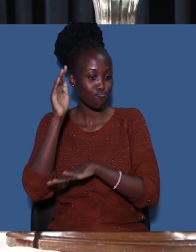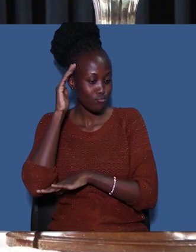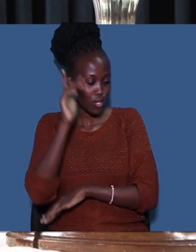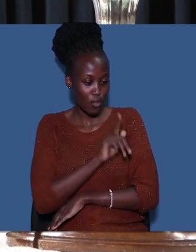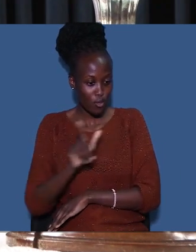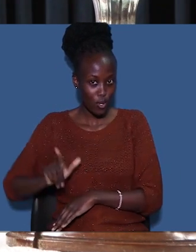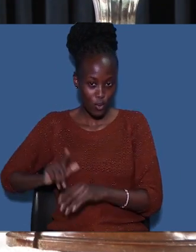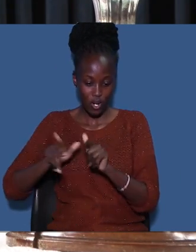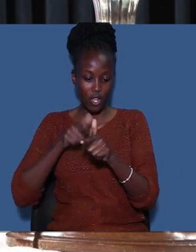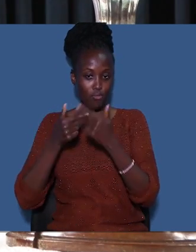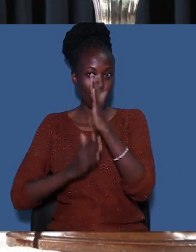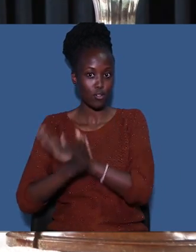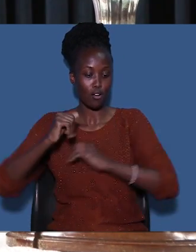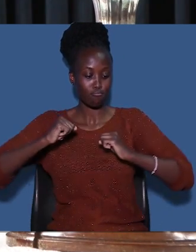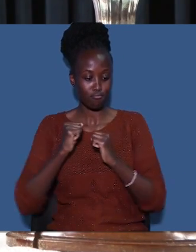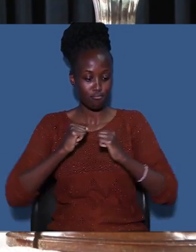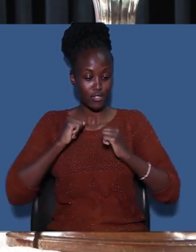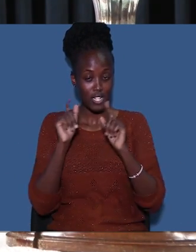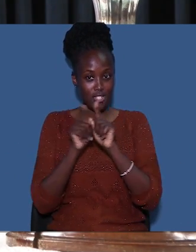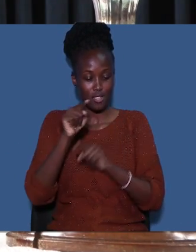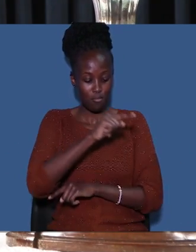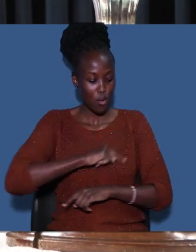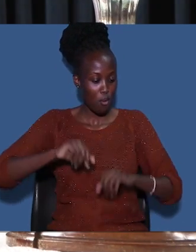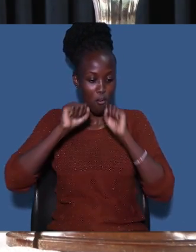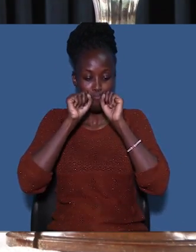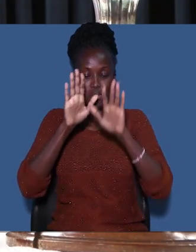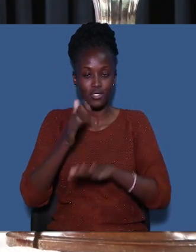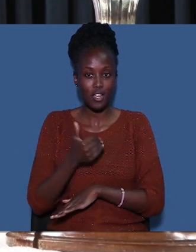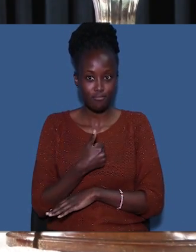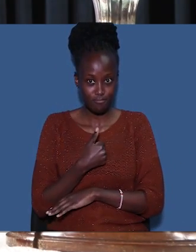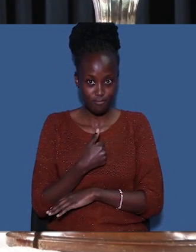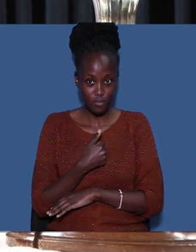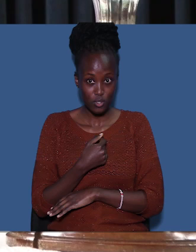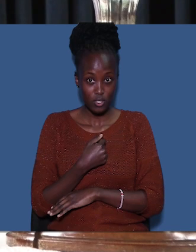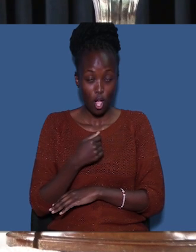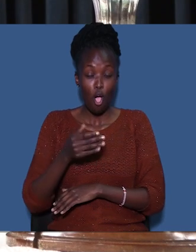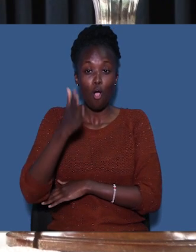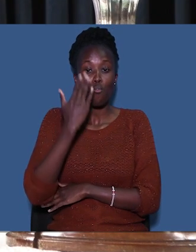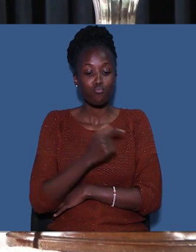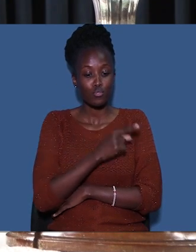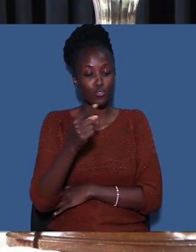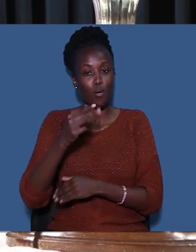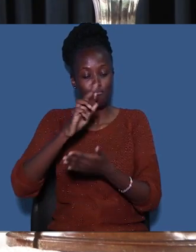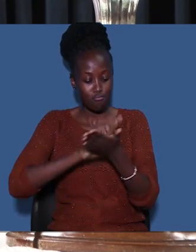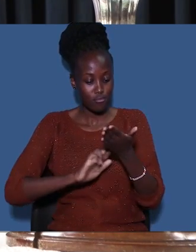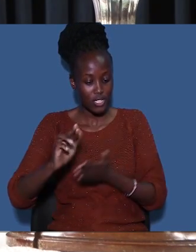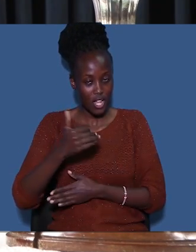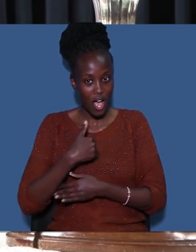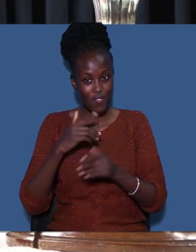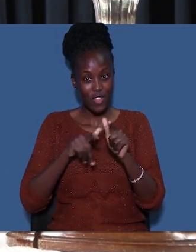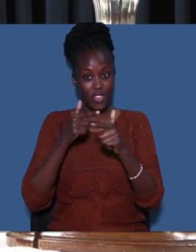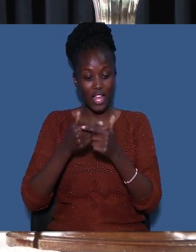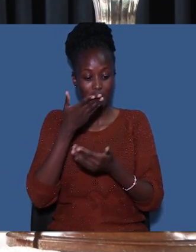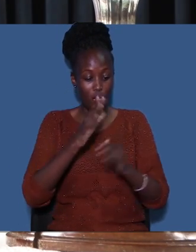is depending on us to uphold the law and walk in holiness and righteousness so that we can reflect the light of Christ in a fallen